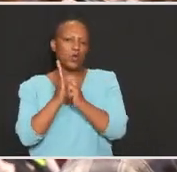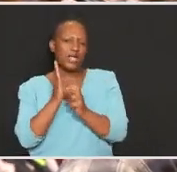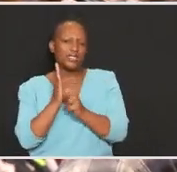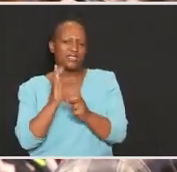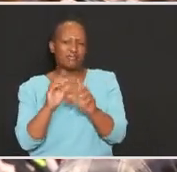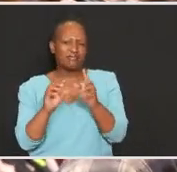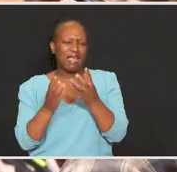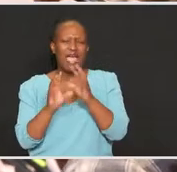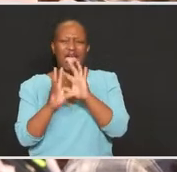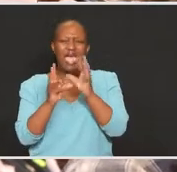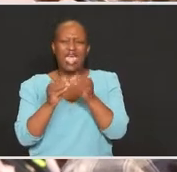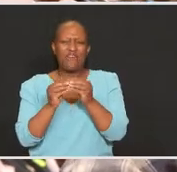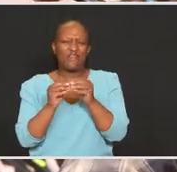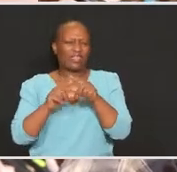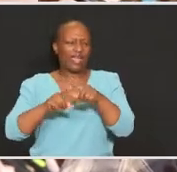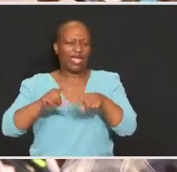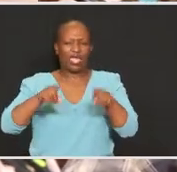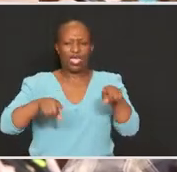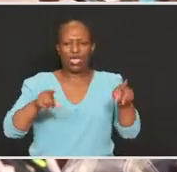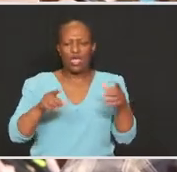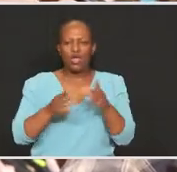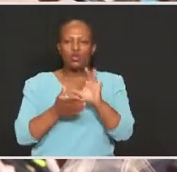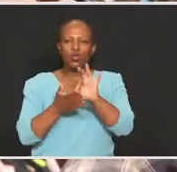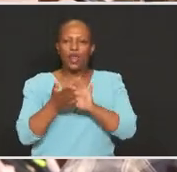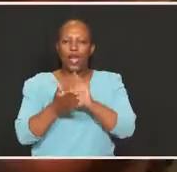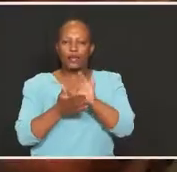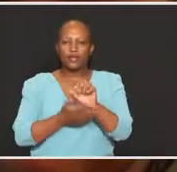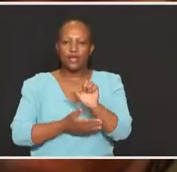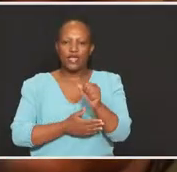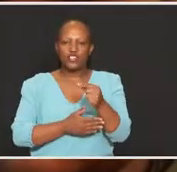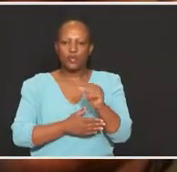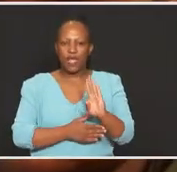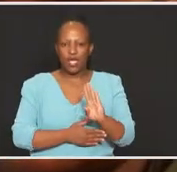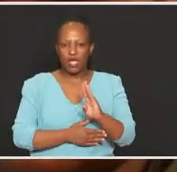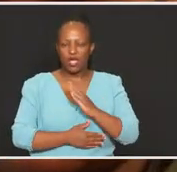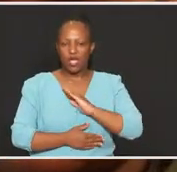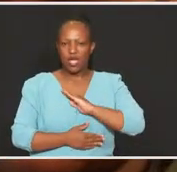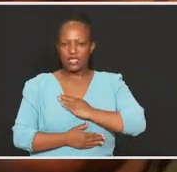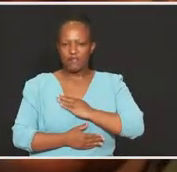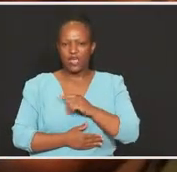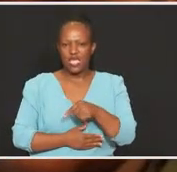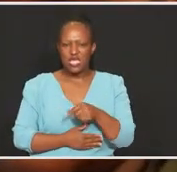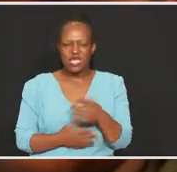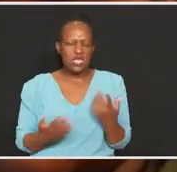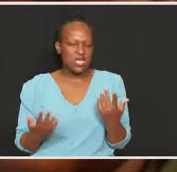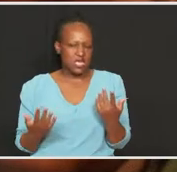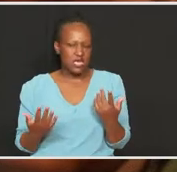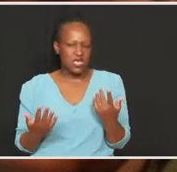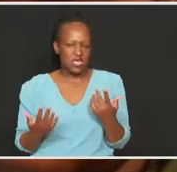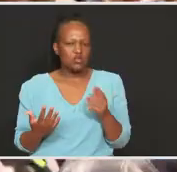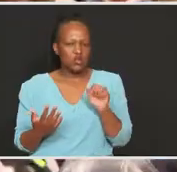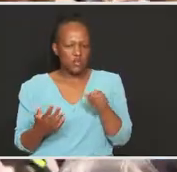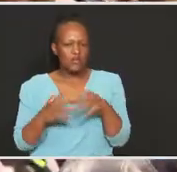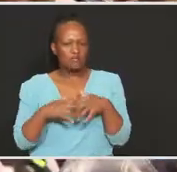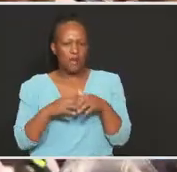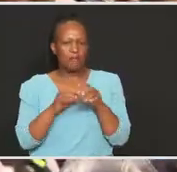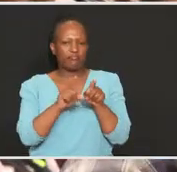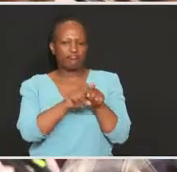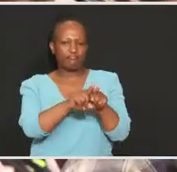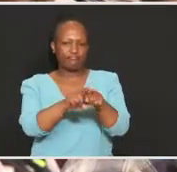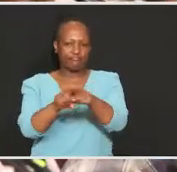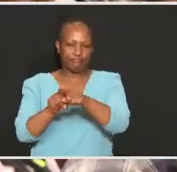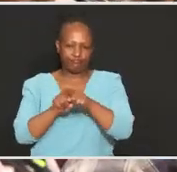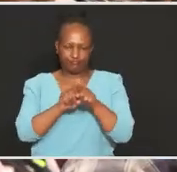in the guidelines for election of sgb members and we we call on that two things